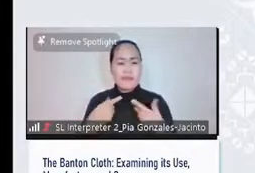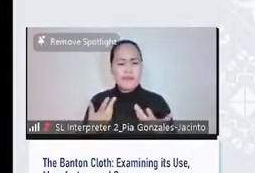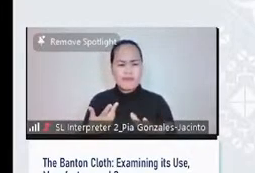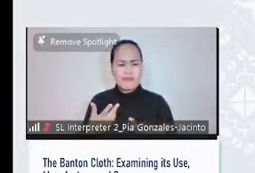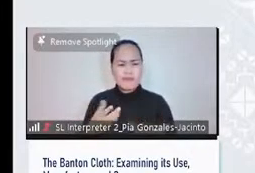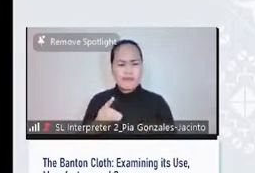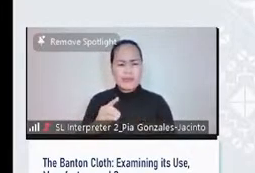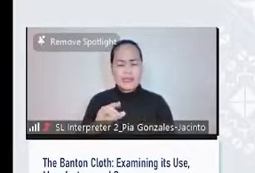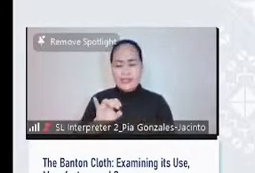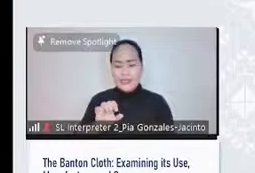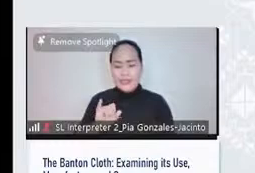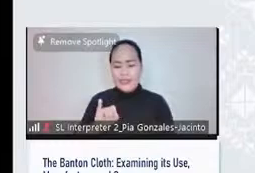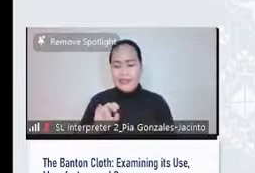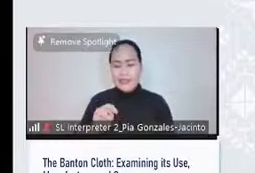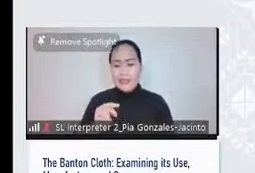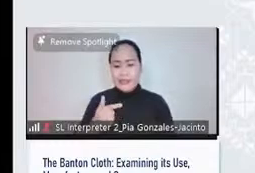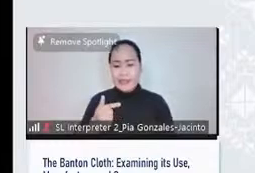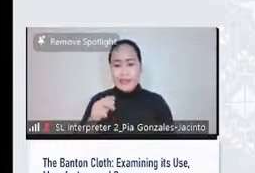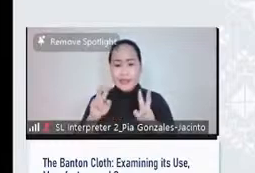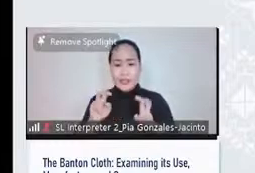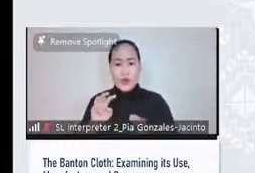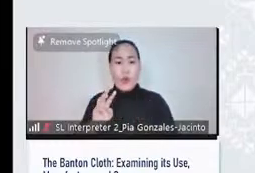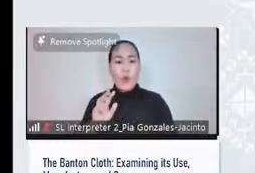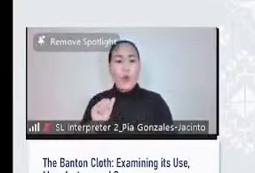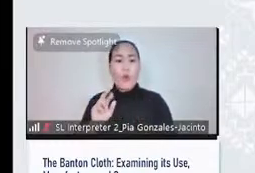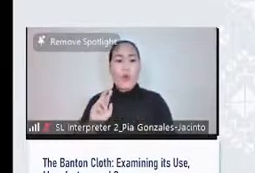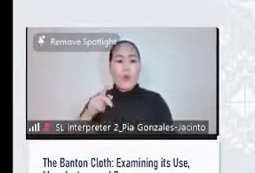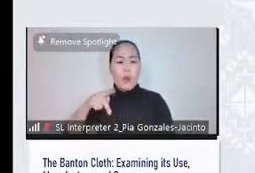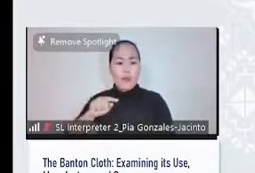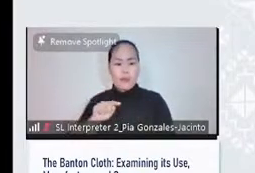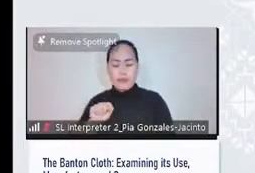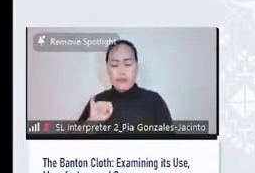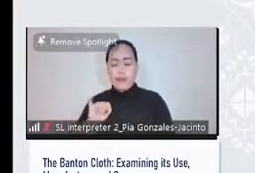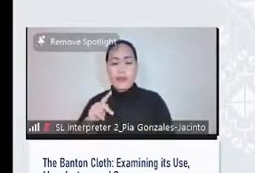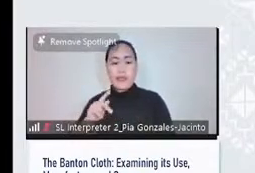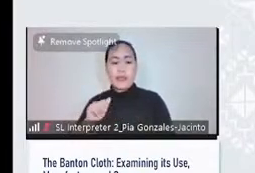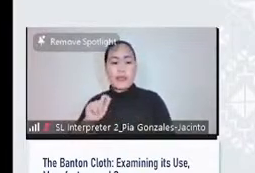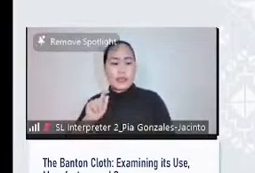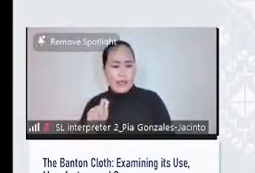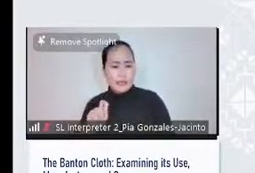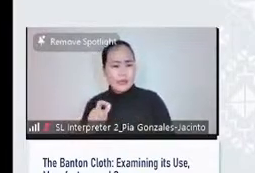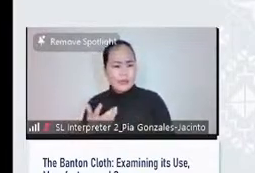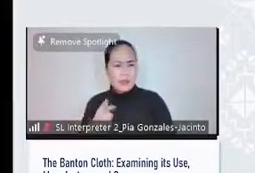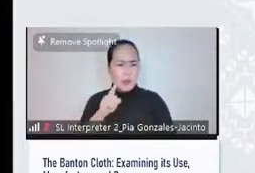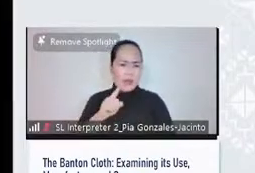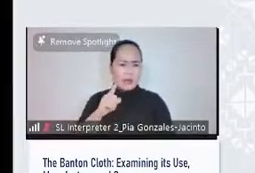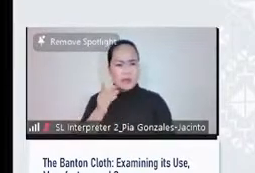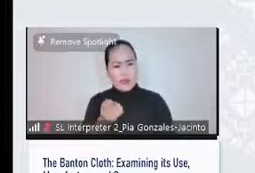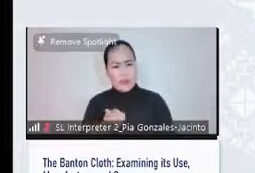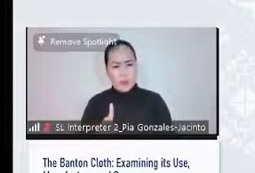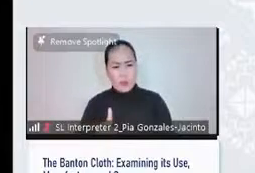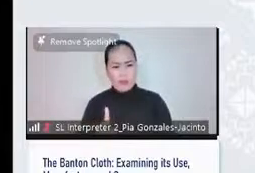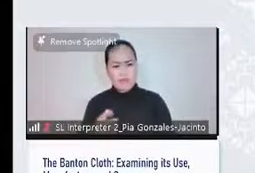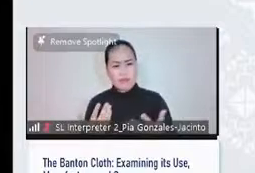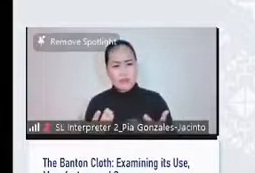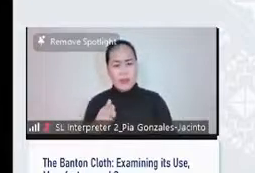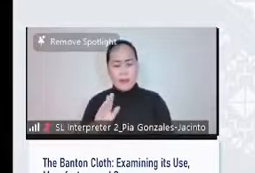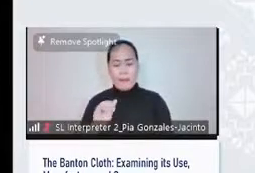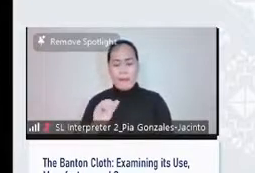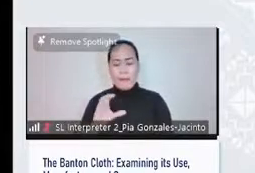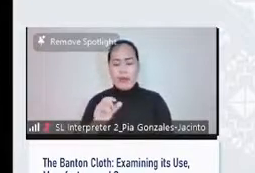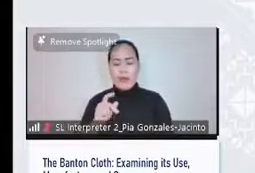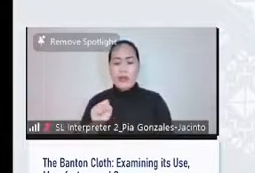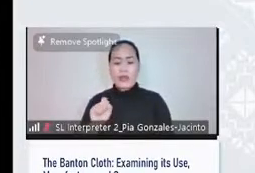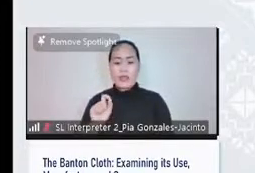employed and the weaving technique explained, or 1/1, done most probably on a backstrap or tension